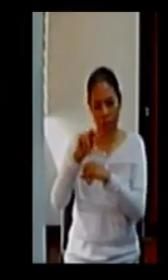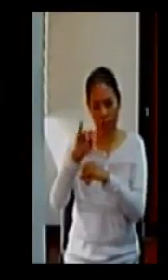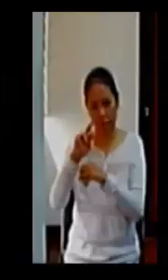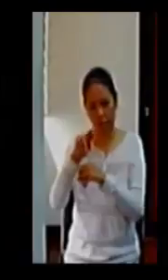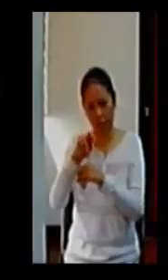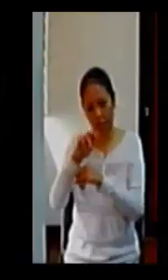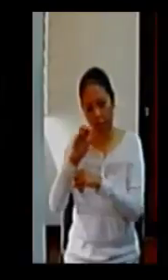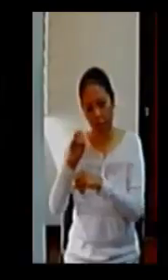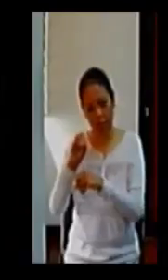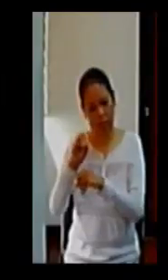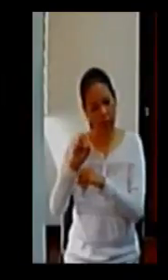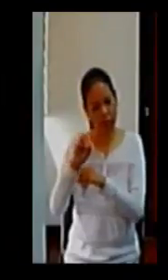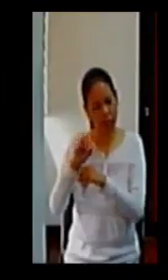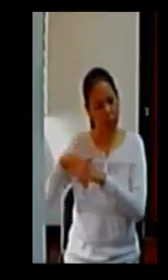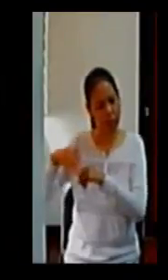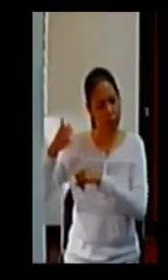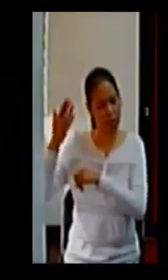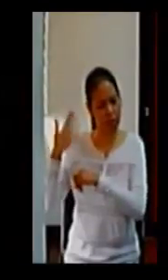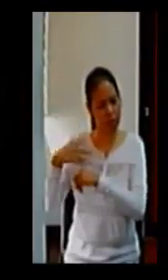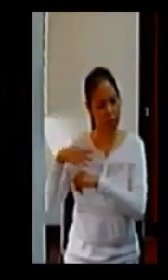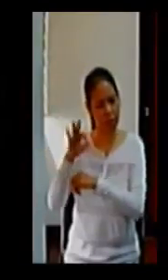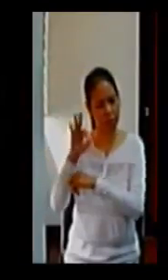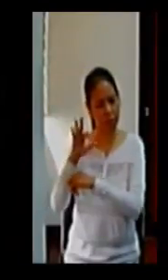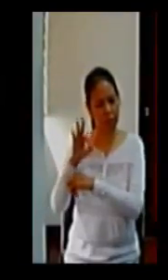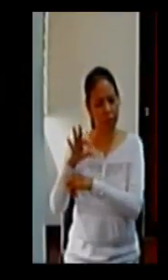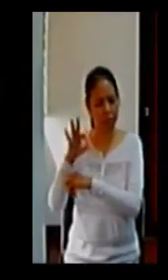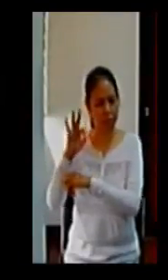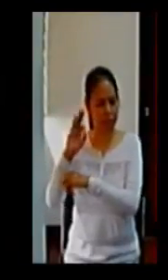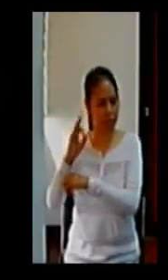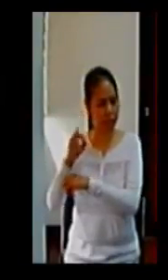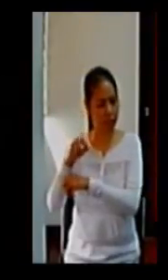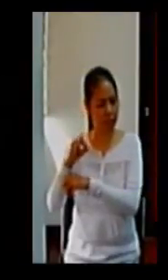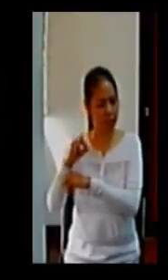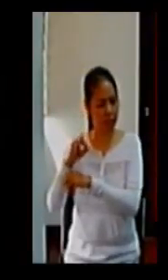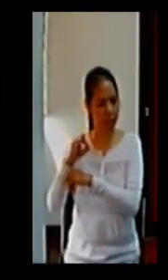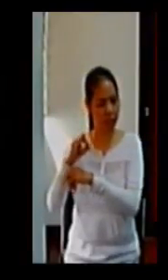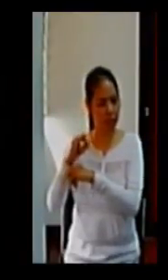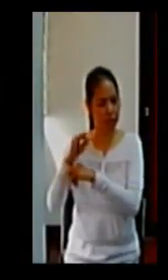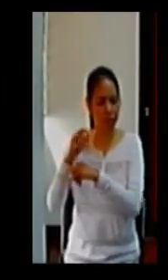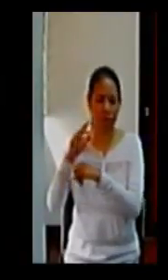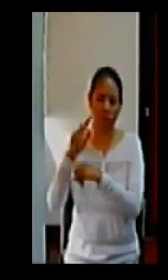was late 1990s or early 2000?